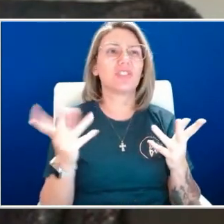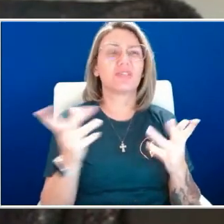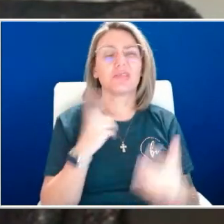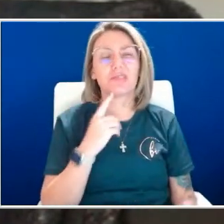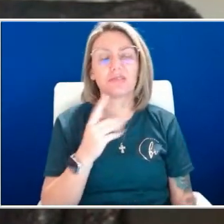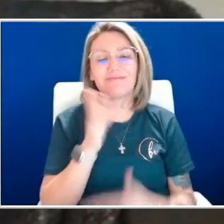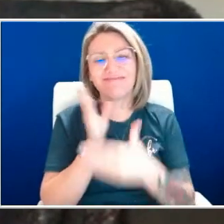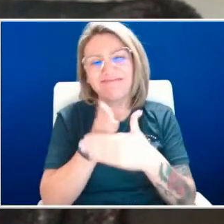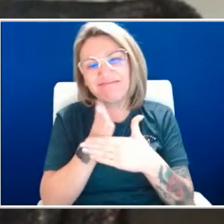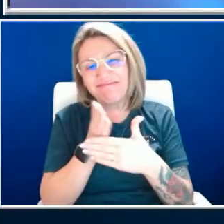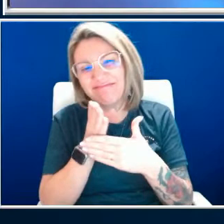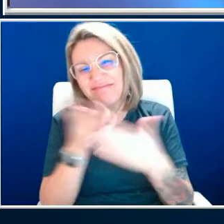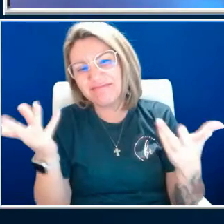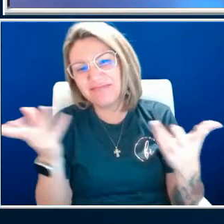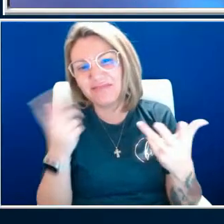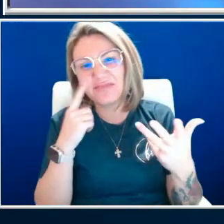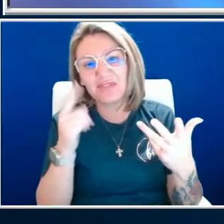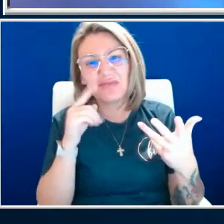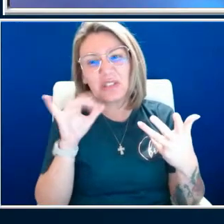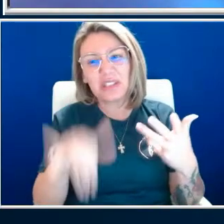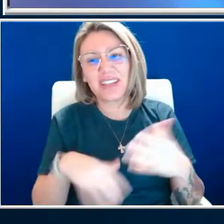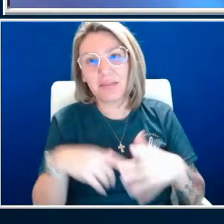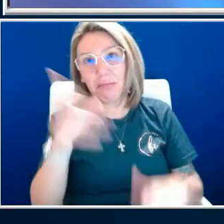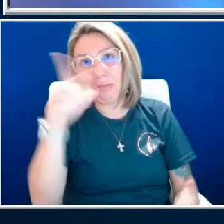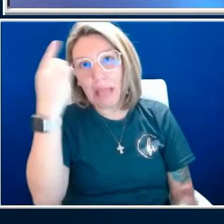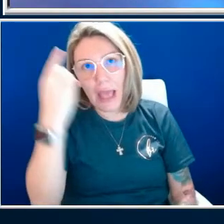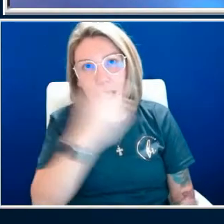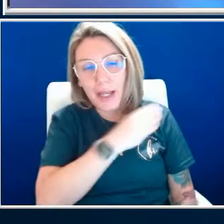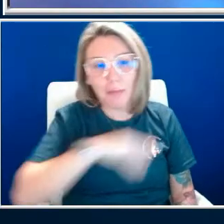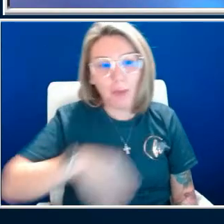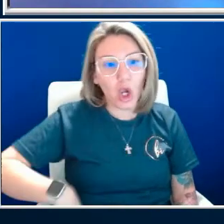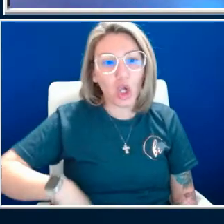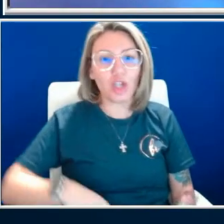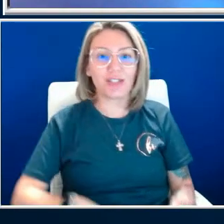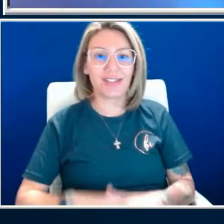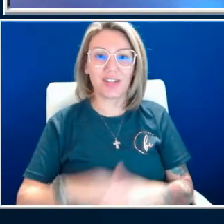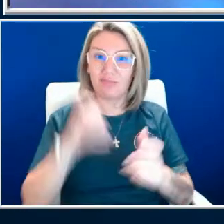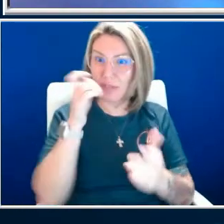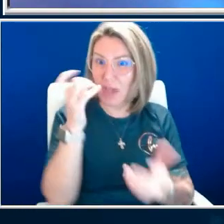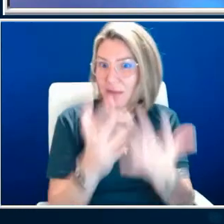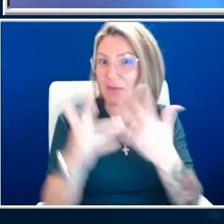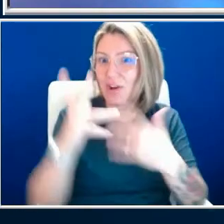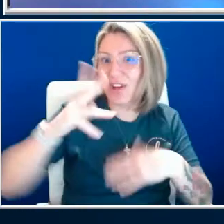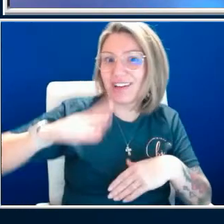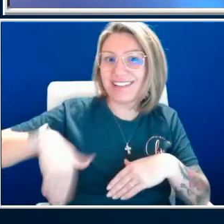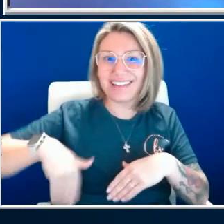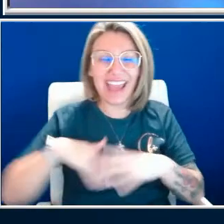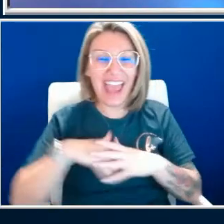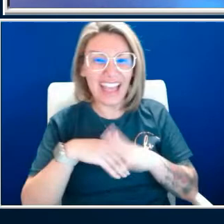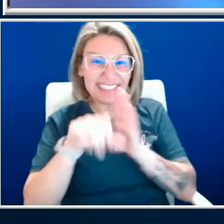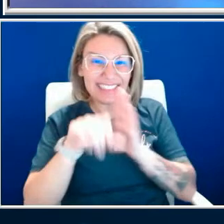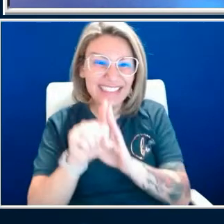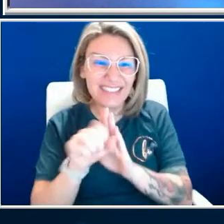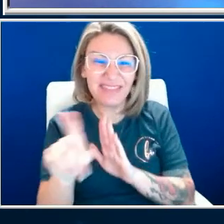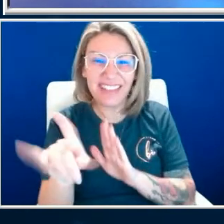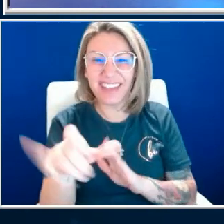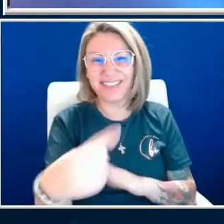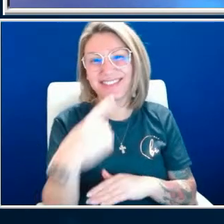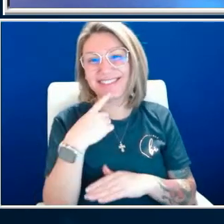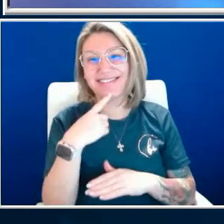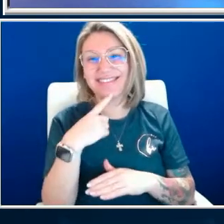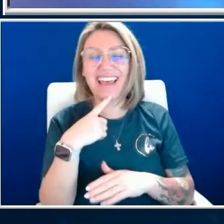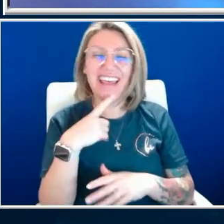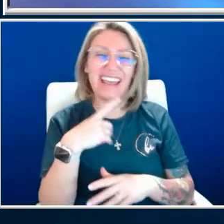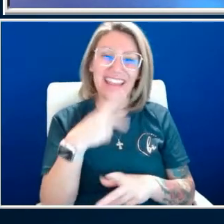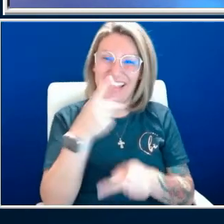that black purse. Sure. Yeah. Okay. Don't throw it up in flames yet. It'll stand as a symbol, like you said, to keep you alive. Dr.